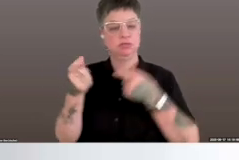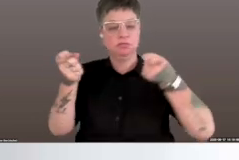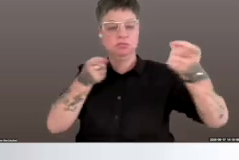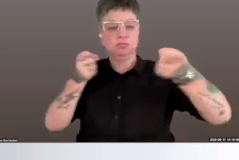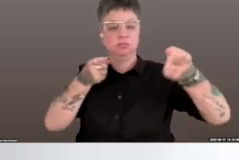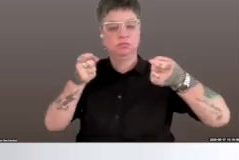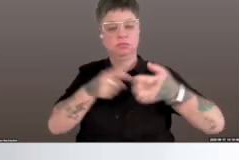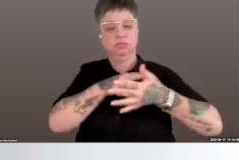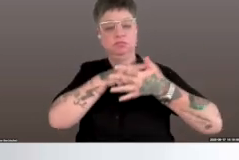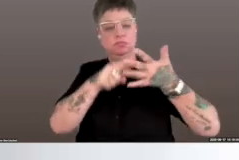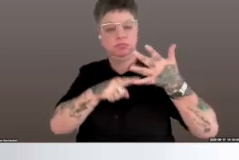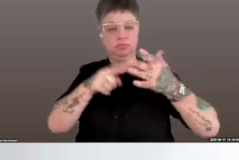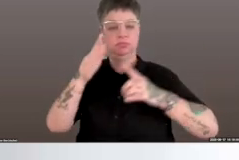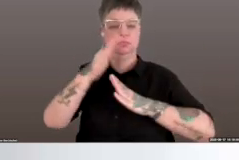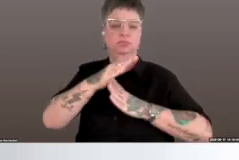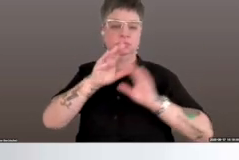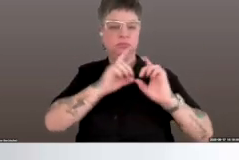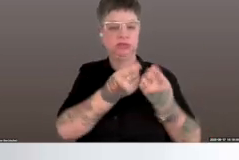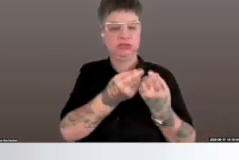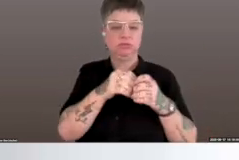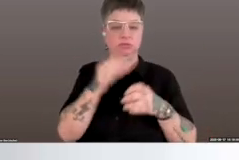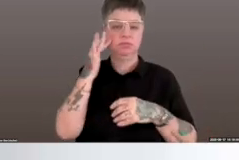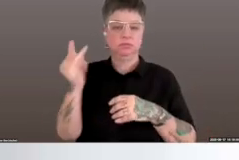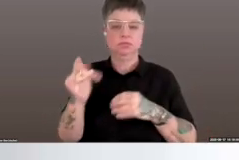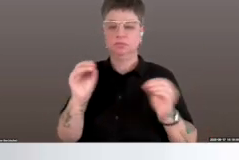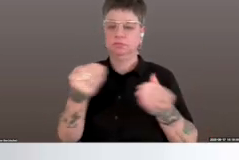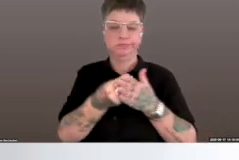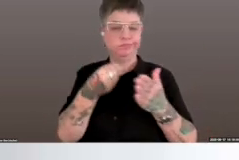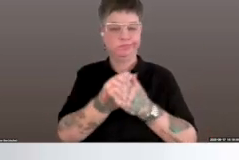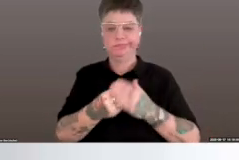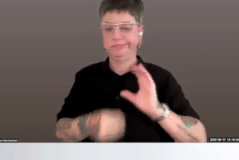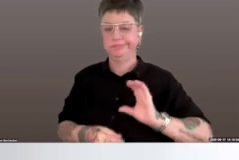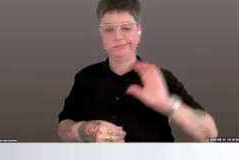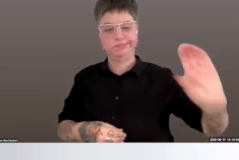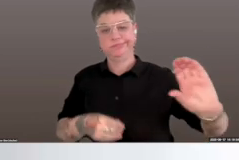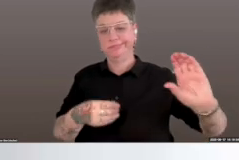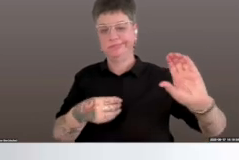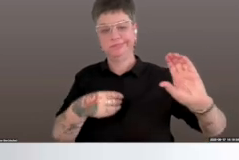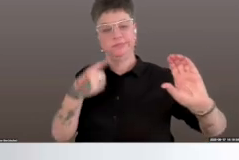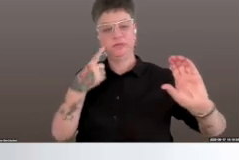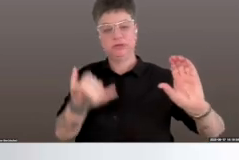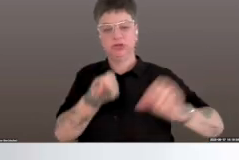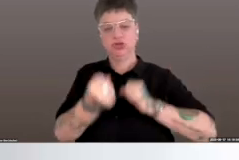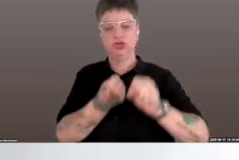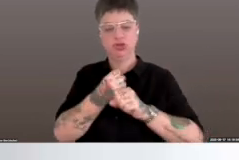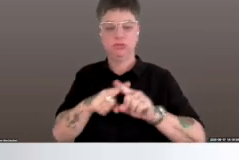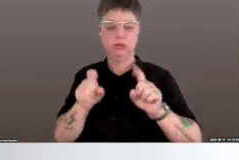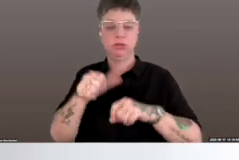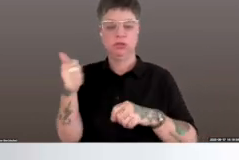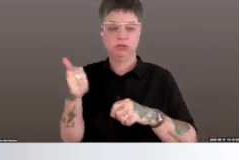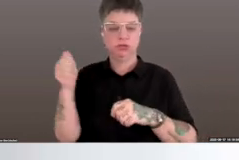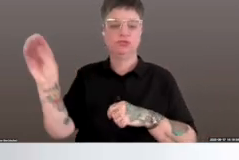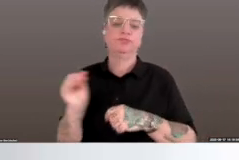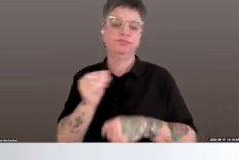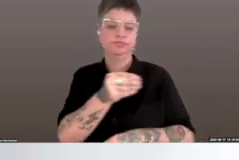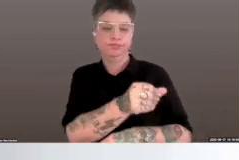air districts in California. No funding has been allocated this year, but other funding was recently made available through Carl Moyer State